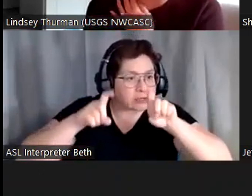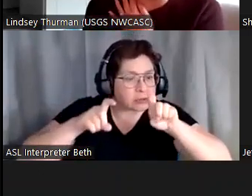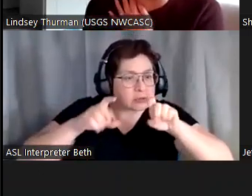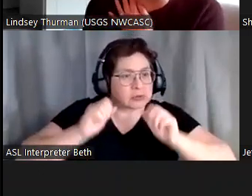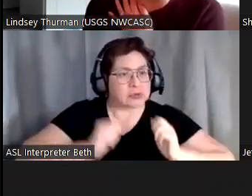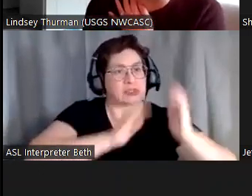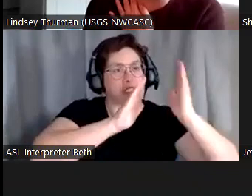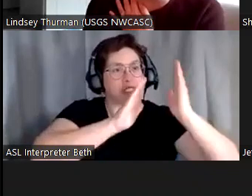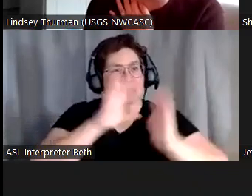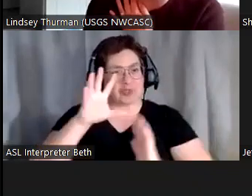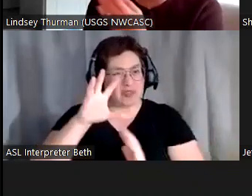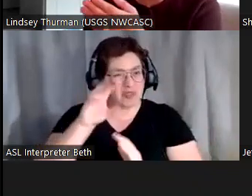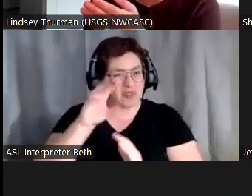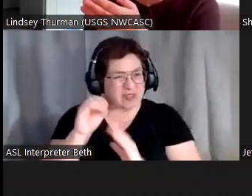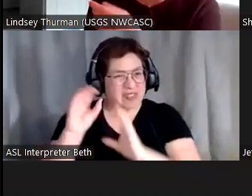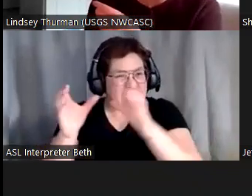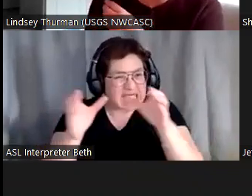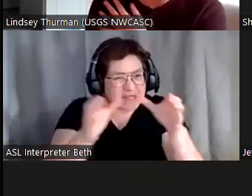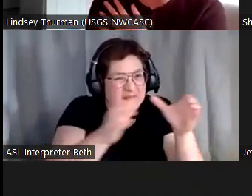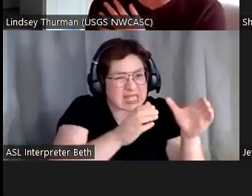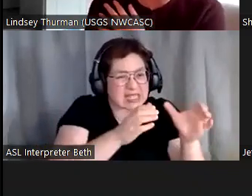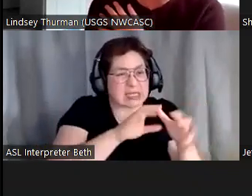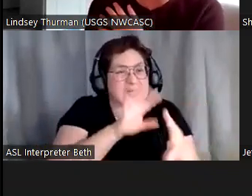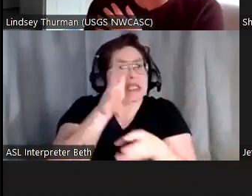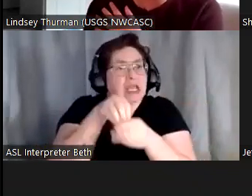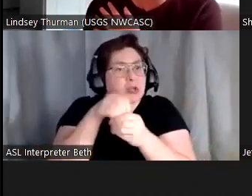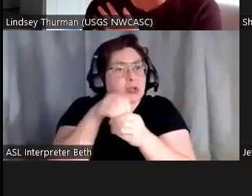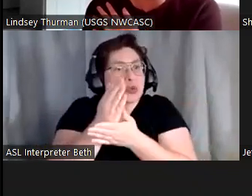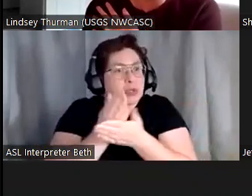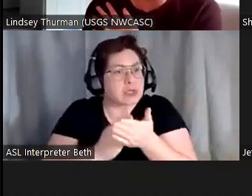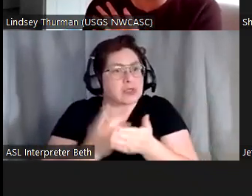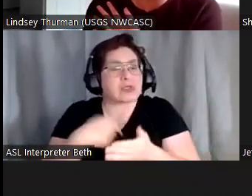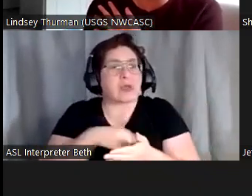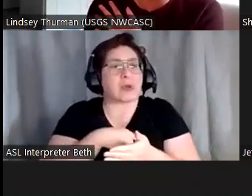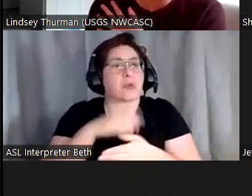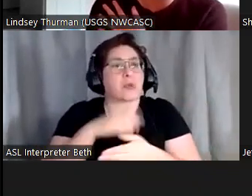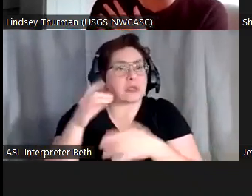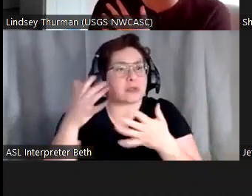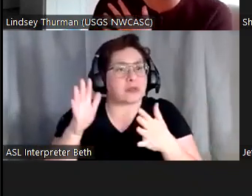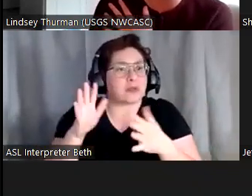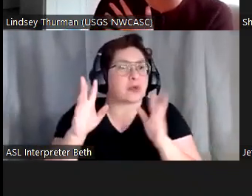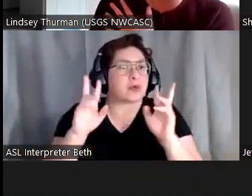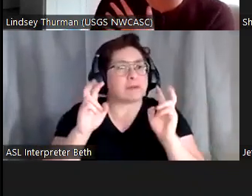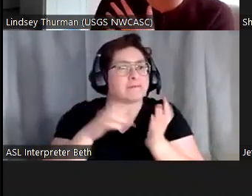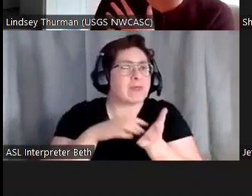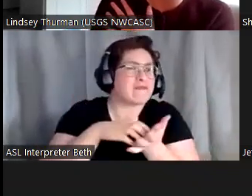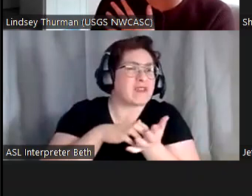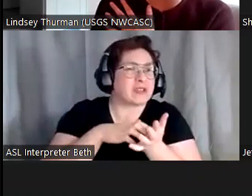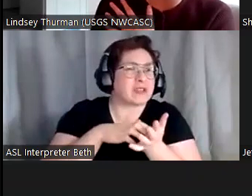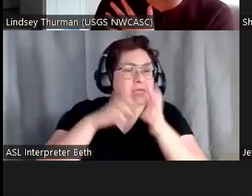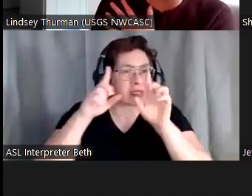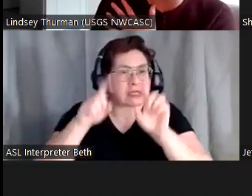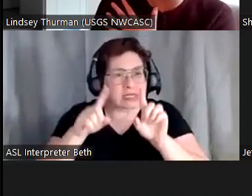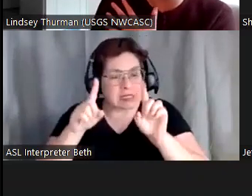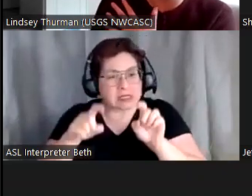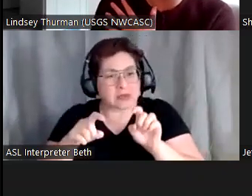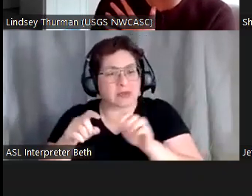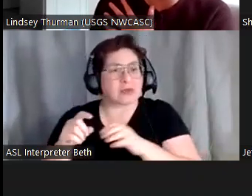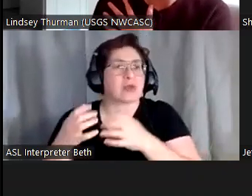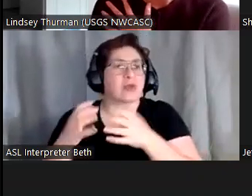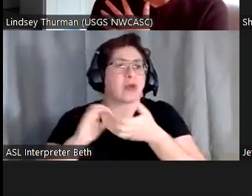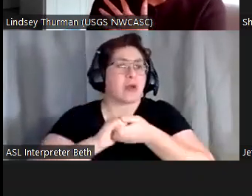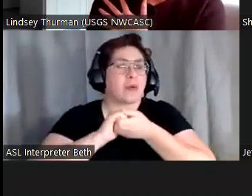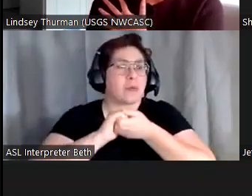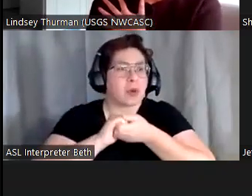approaching 50 species, and that includes some that we did through a vulnerability assessment in partnership with Sayusla National